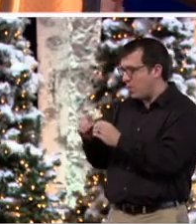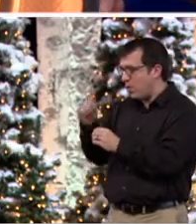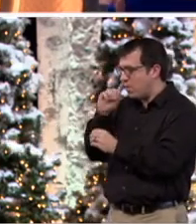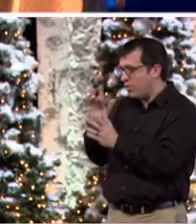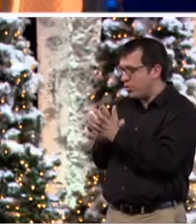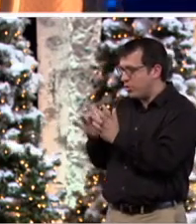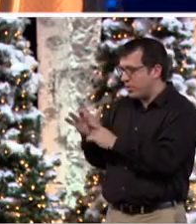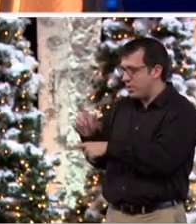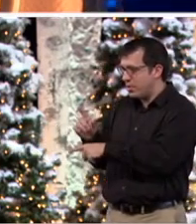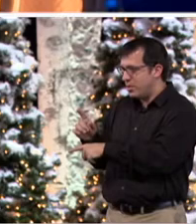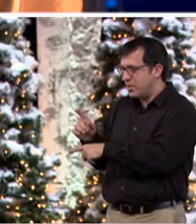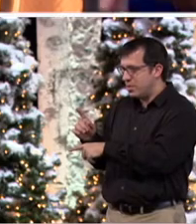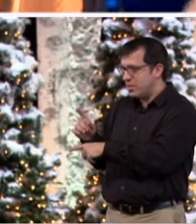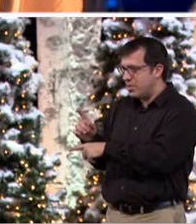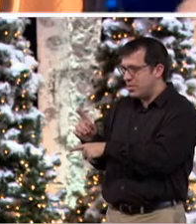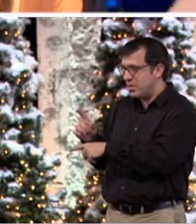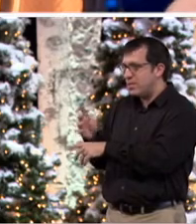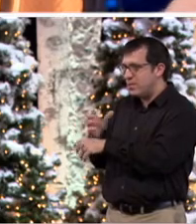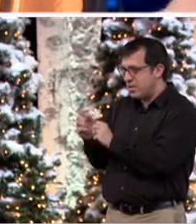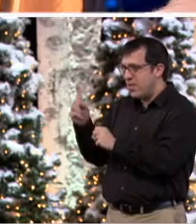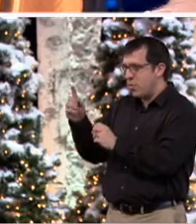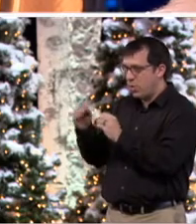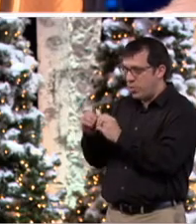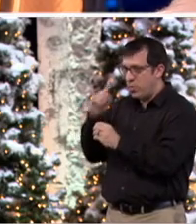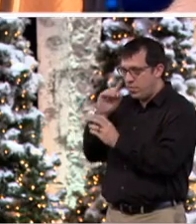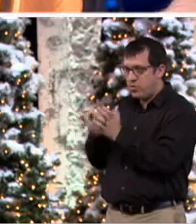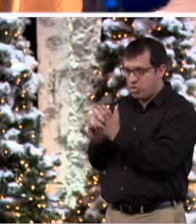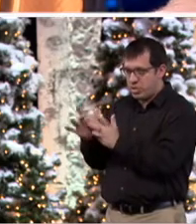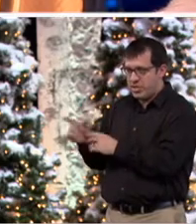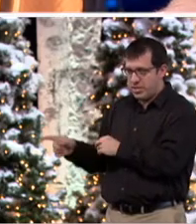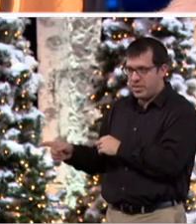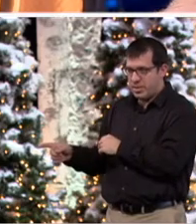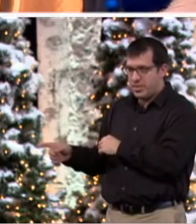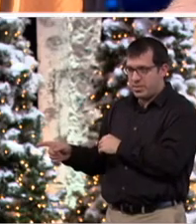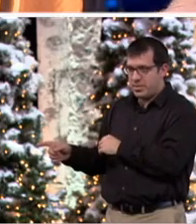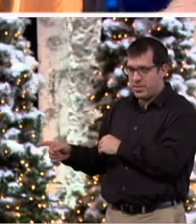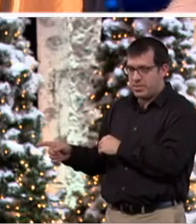Jesus. Save one more for Jesus.